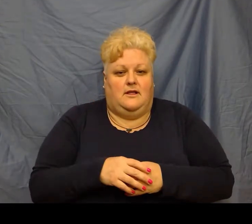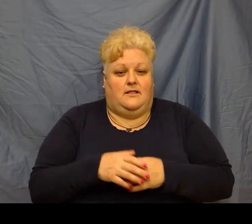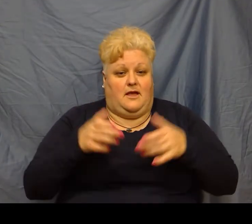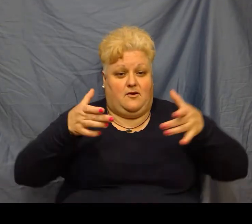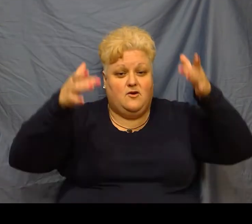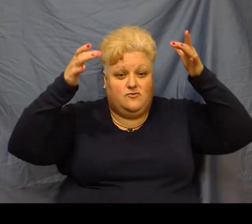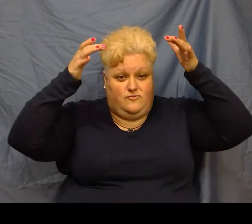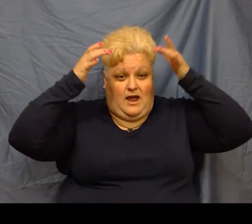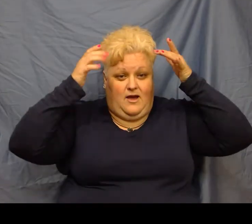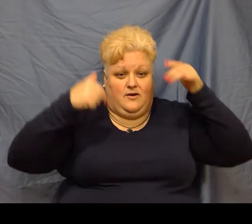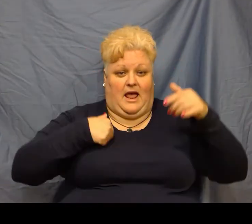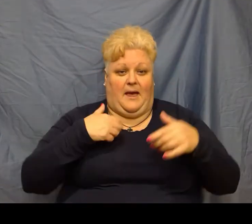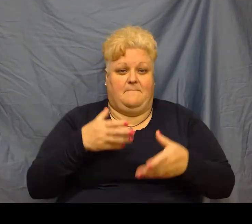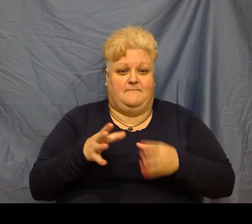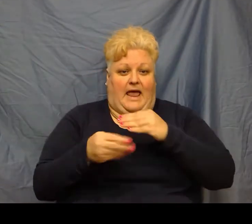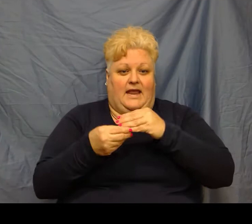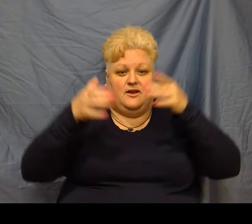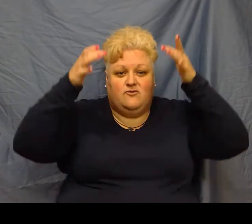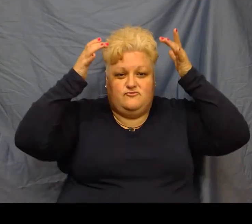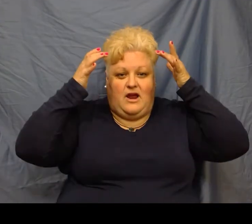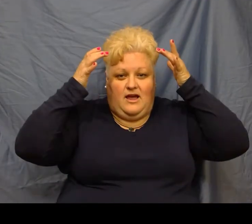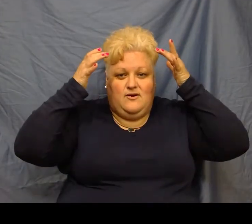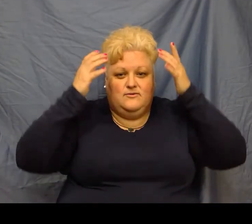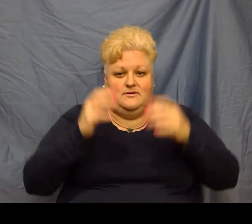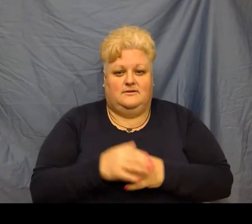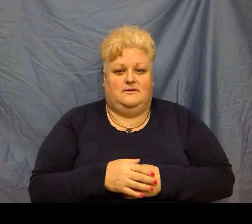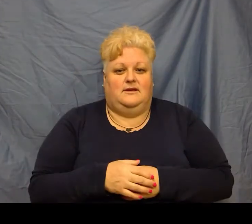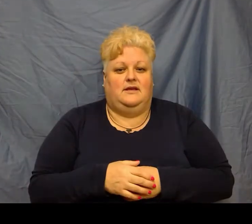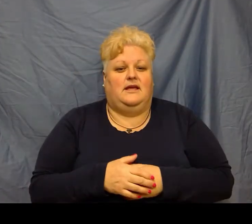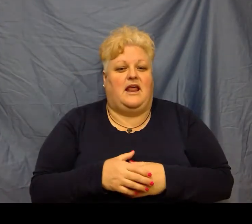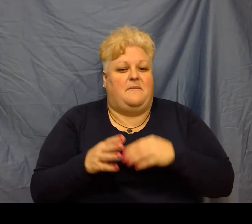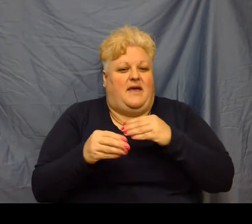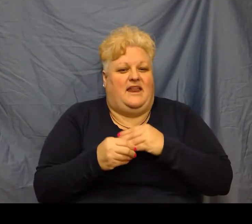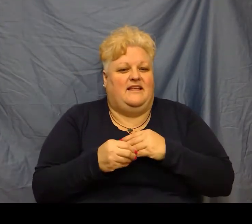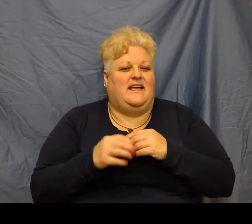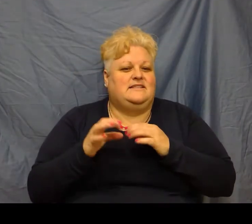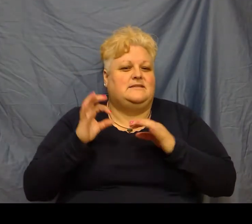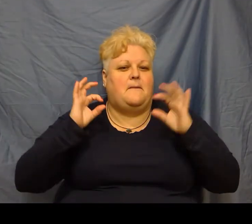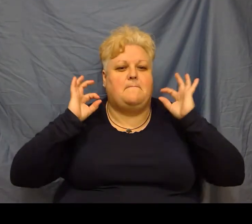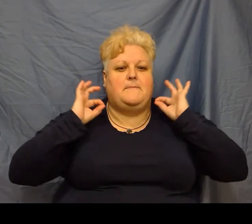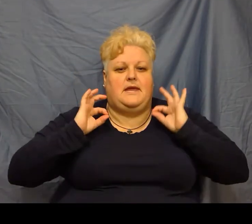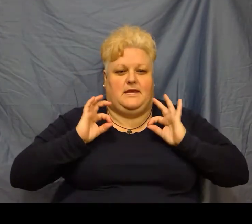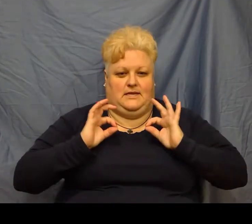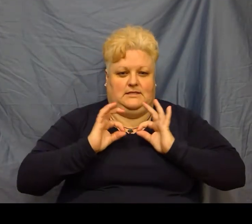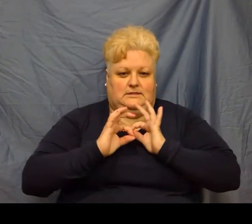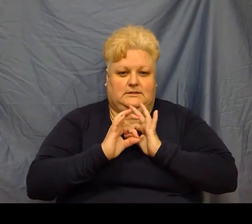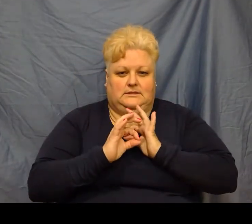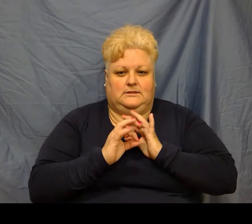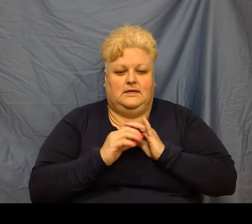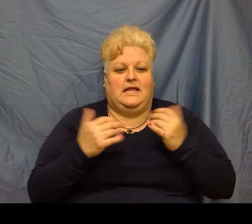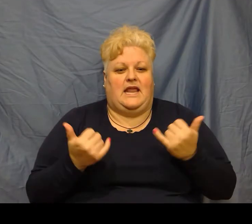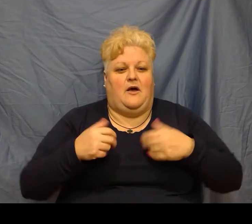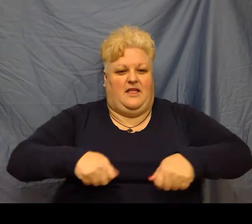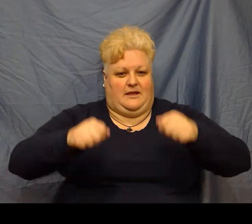I'm adding a crown on my llama. And then I added some little things that could be beads or jewels. Now